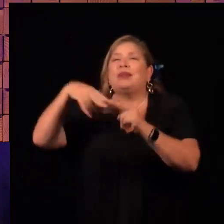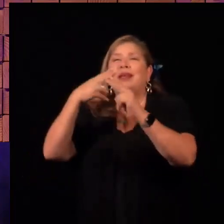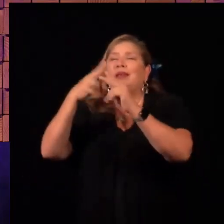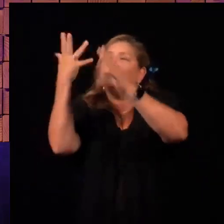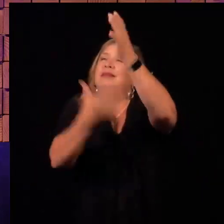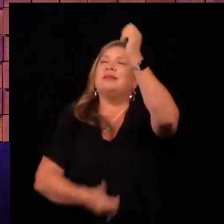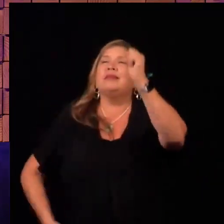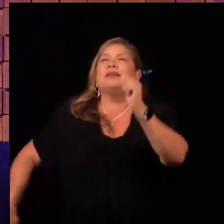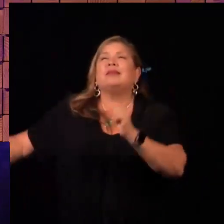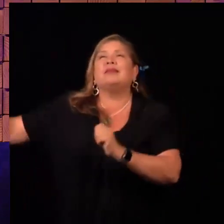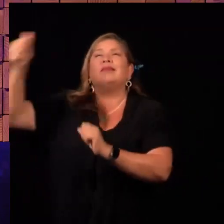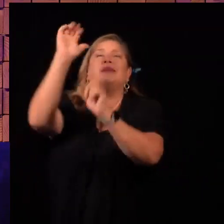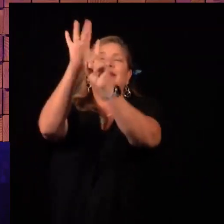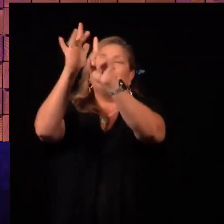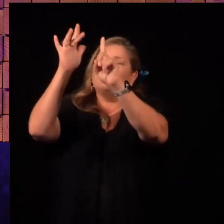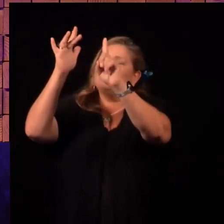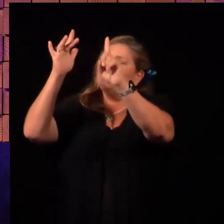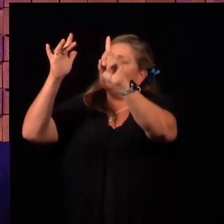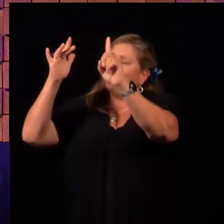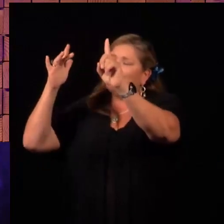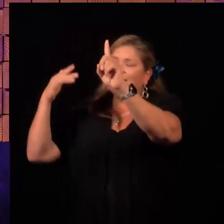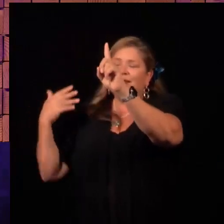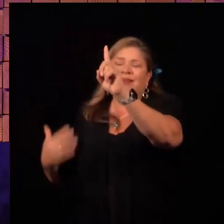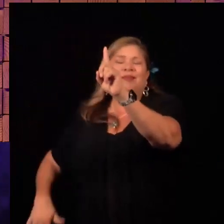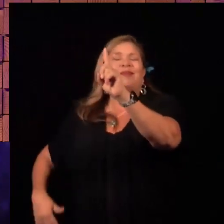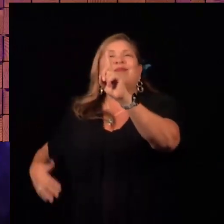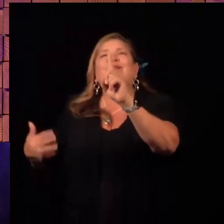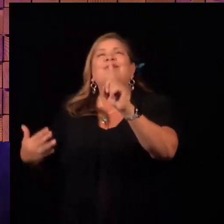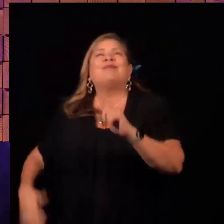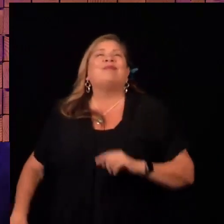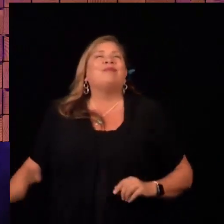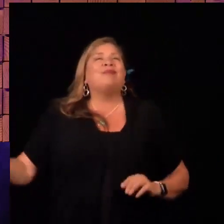Jesus, the name above every other